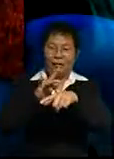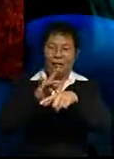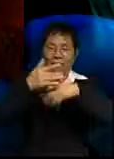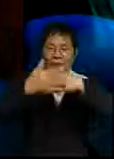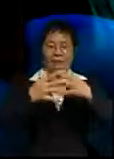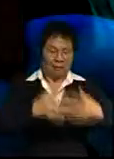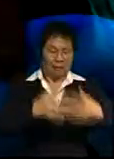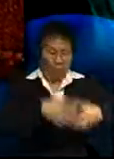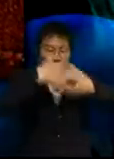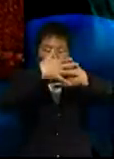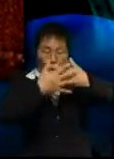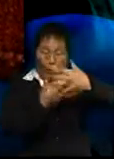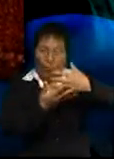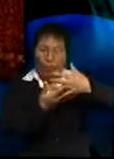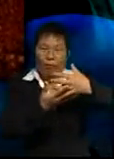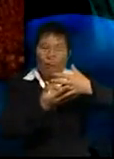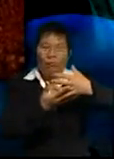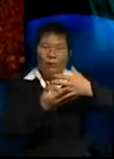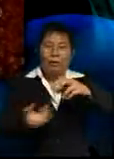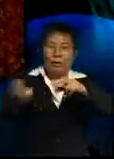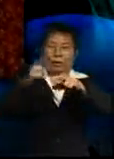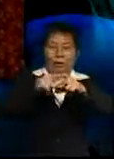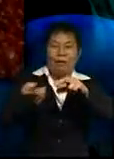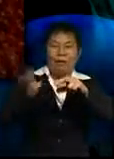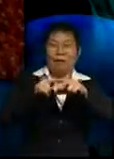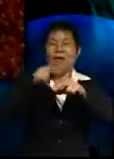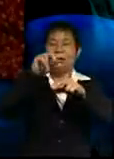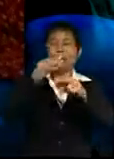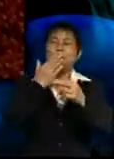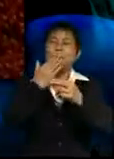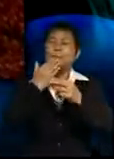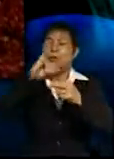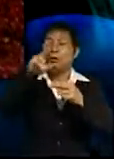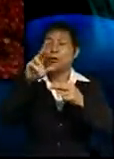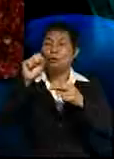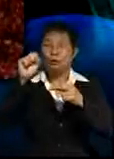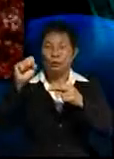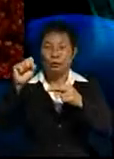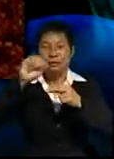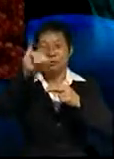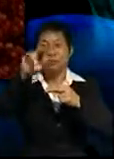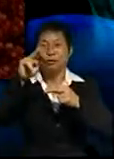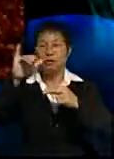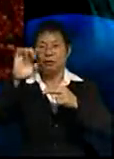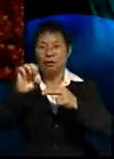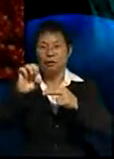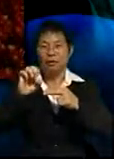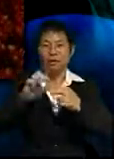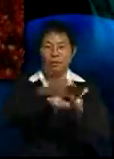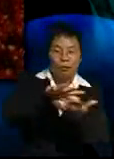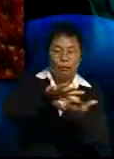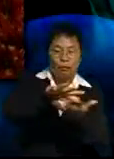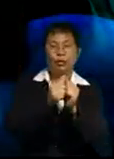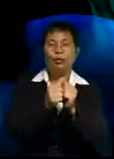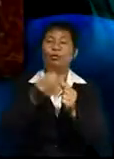wall. The stomach wall secretes the gastric juice. The secreted gastric juice will then mix with the